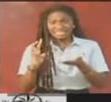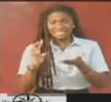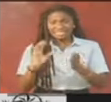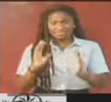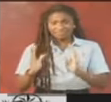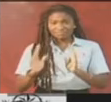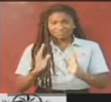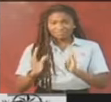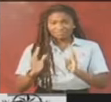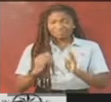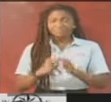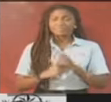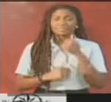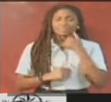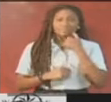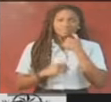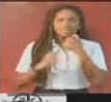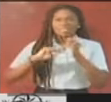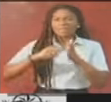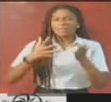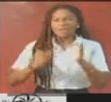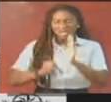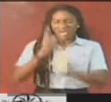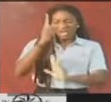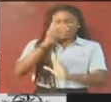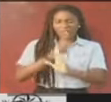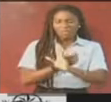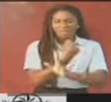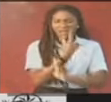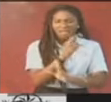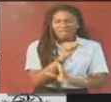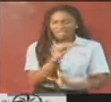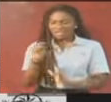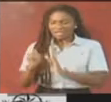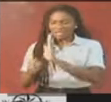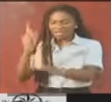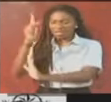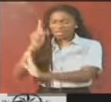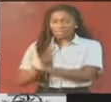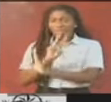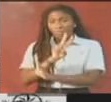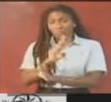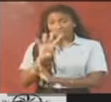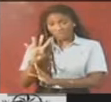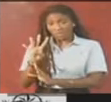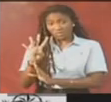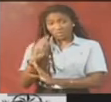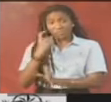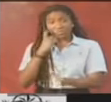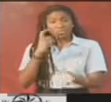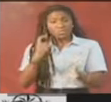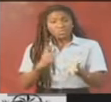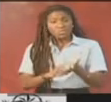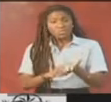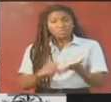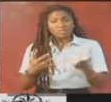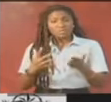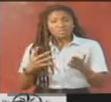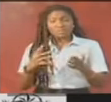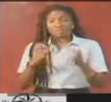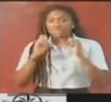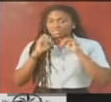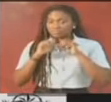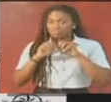the 11th of April to the 24th of April, we note that the cases are spread across the entire